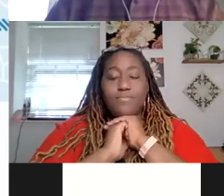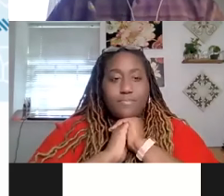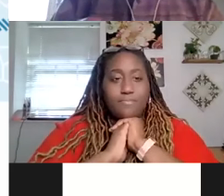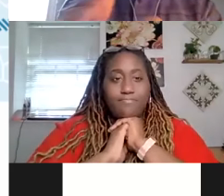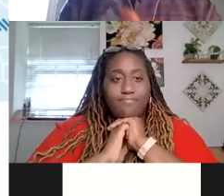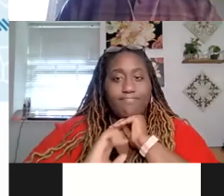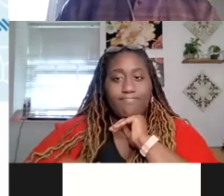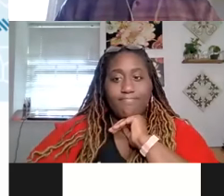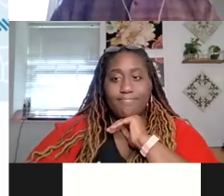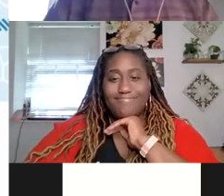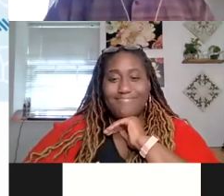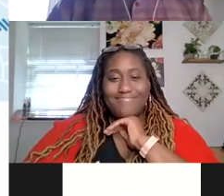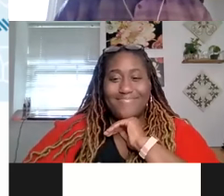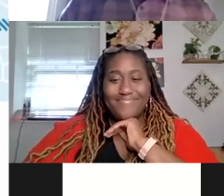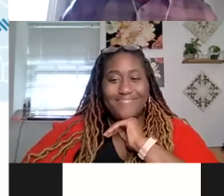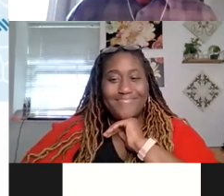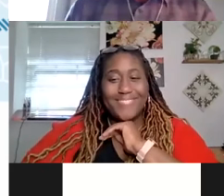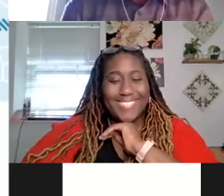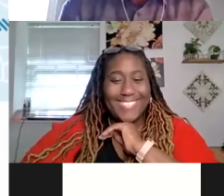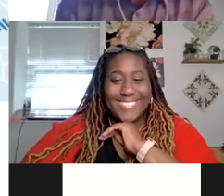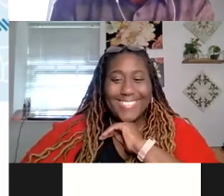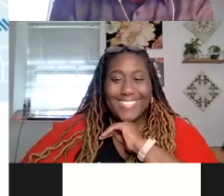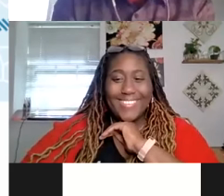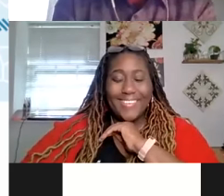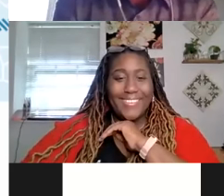minute. So you guys go ahead.